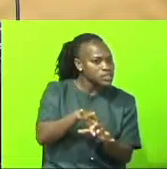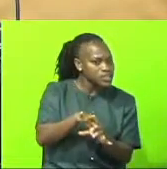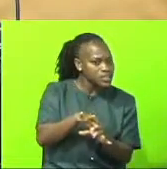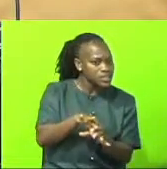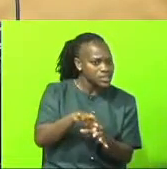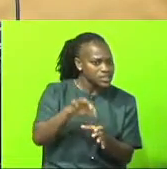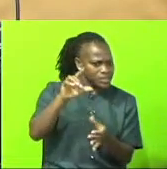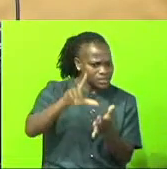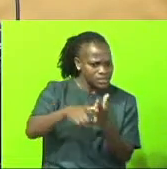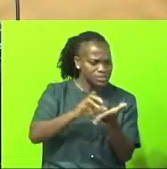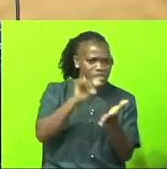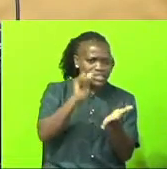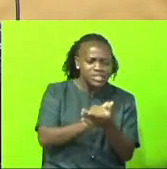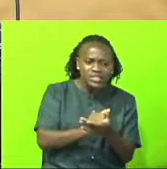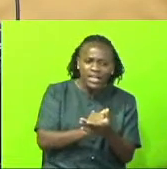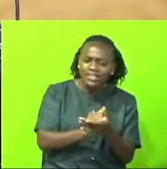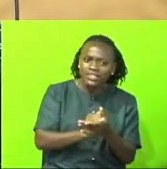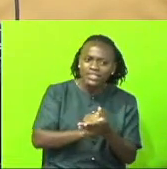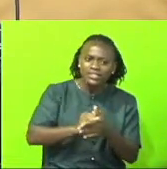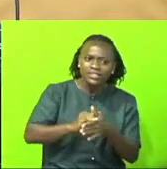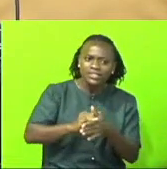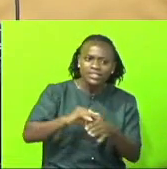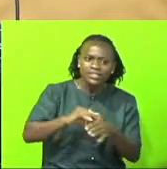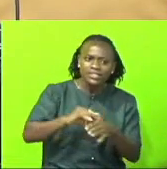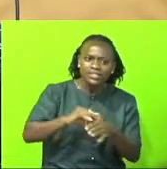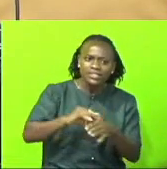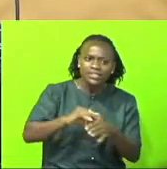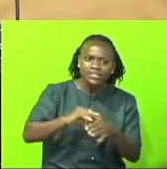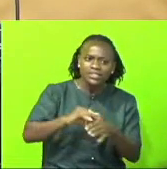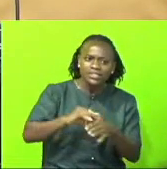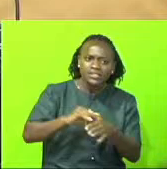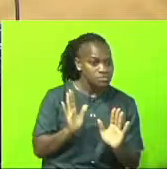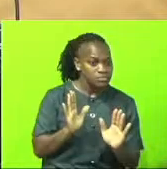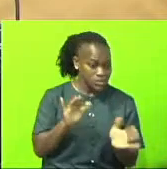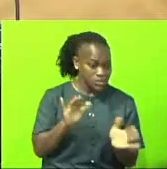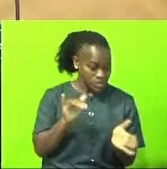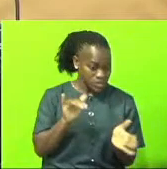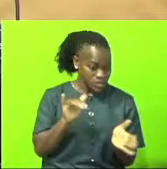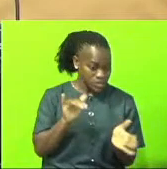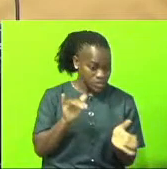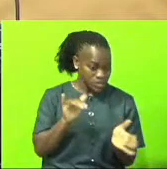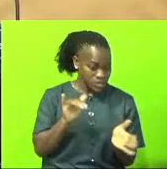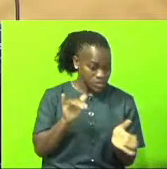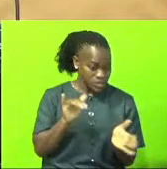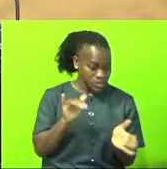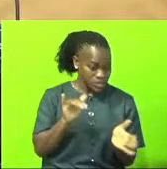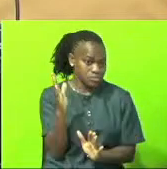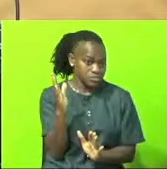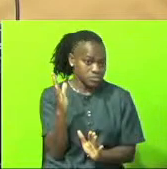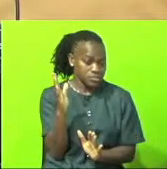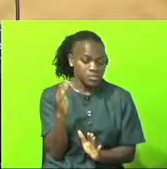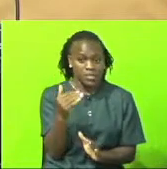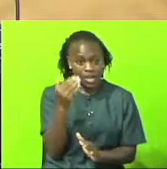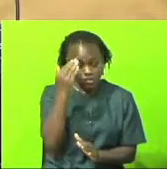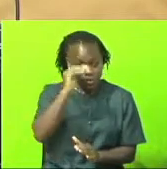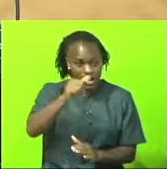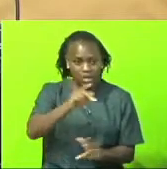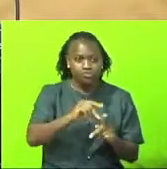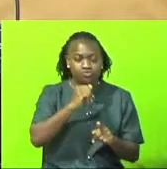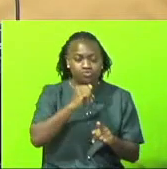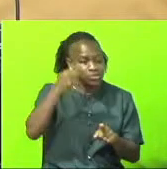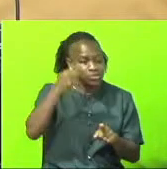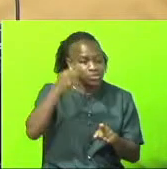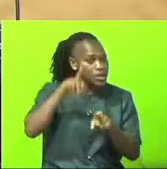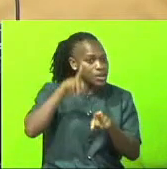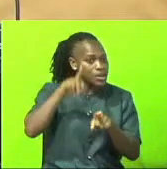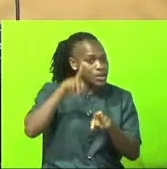is caught by a certain provision of the Constitution. Mr. Speaker, I hold my view. I've heard other views contrary to this. That is the more